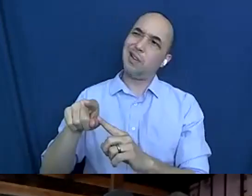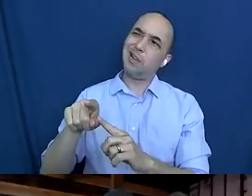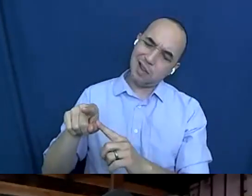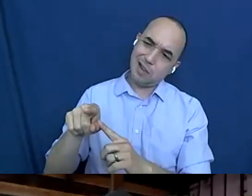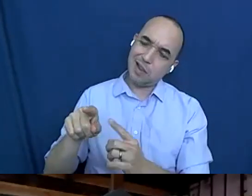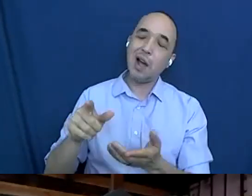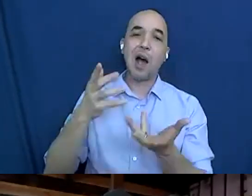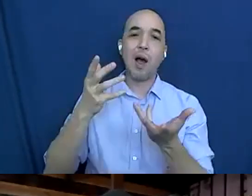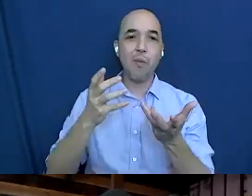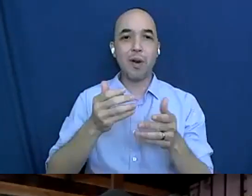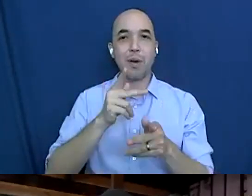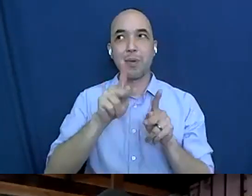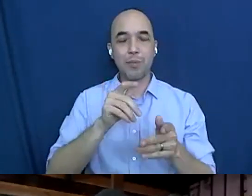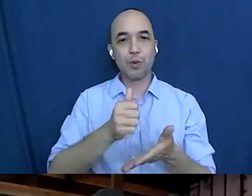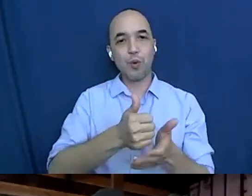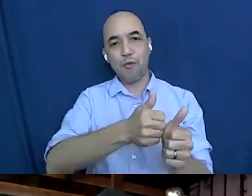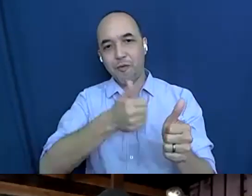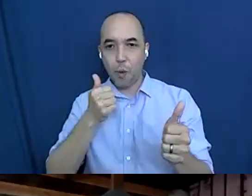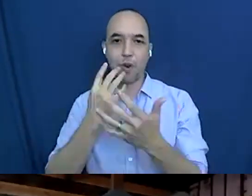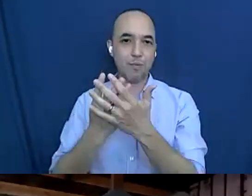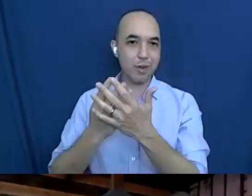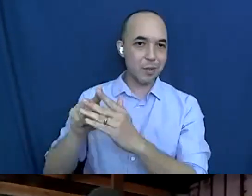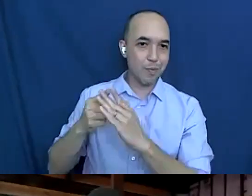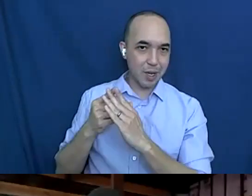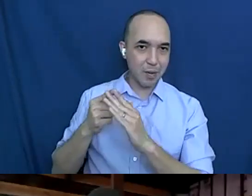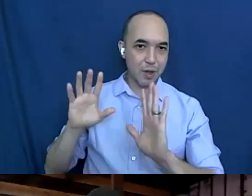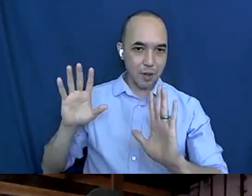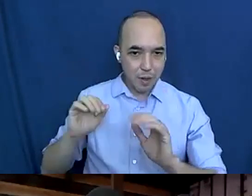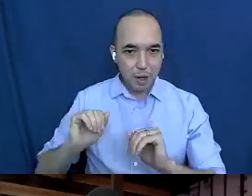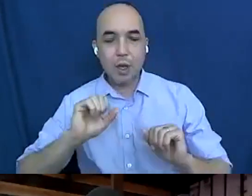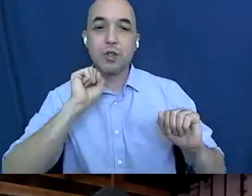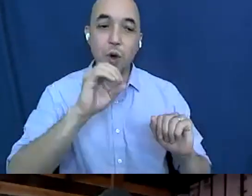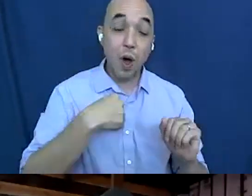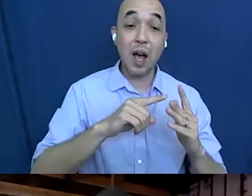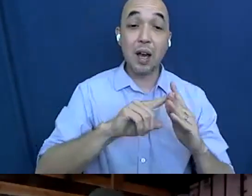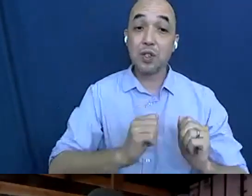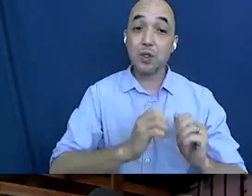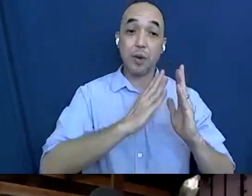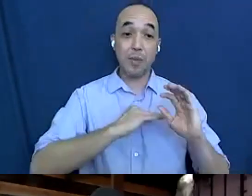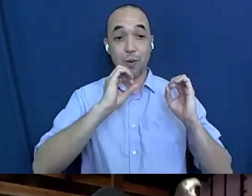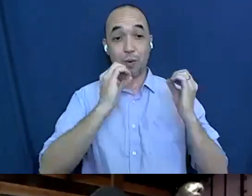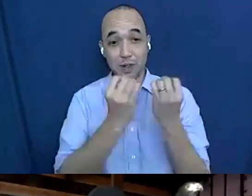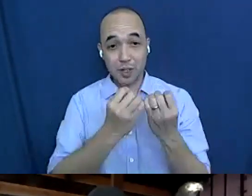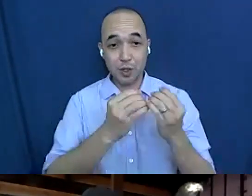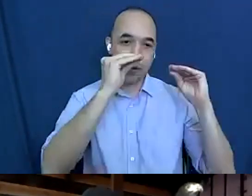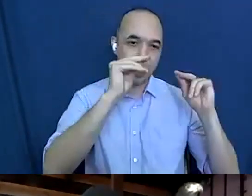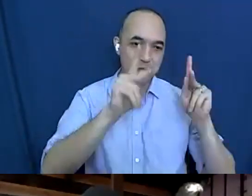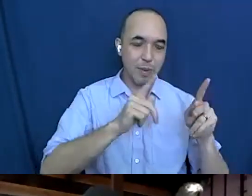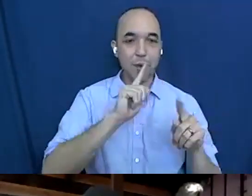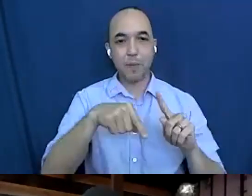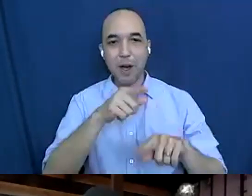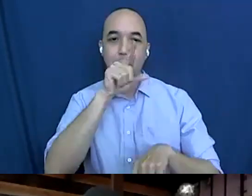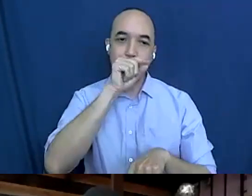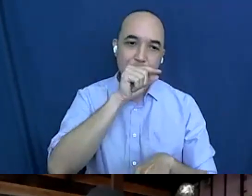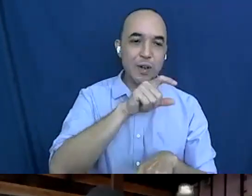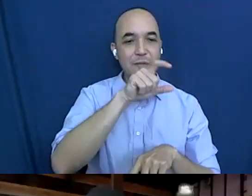can actually teach people about falconry, about birds, about the outdoors. So I go to schools, hospitals. I just